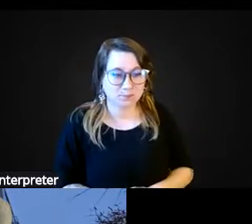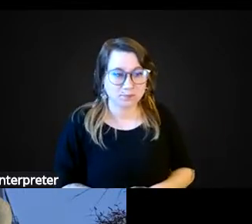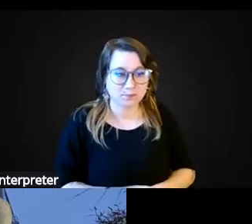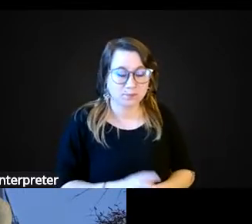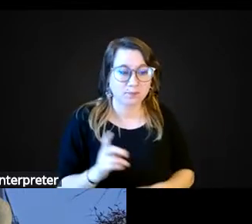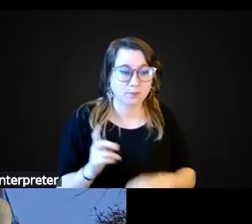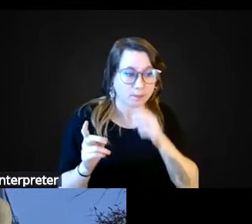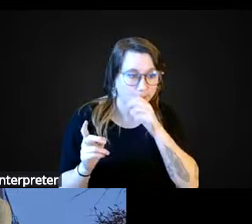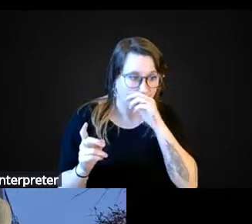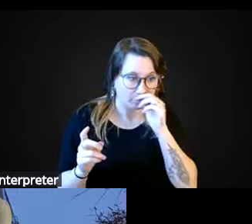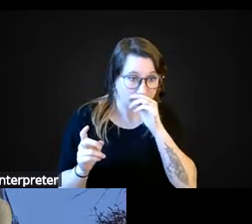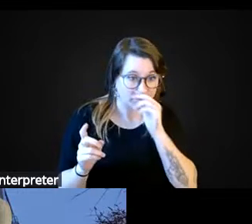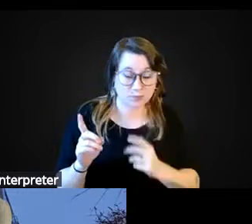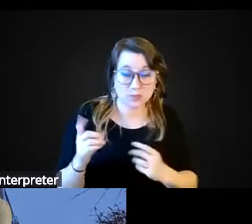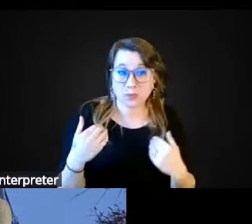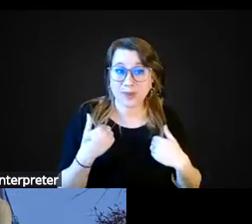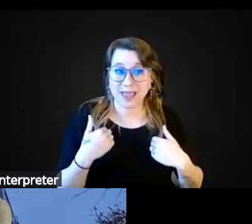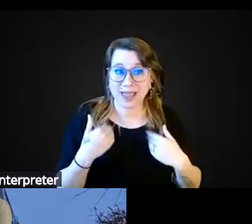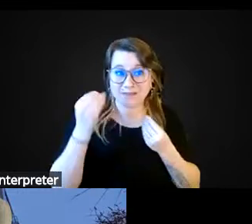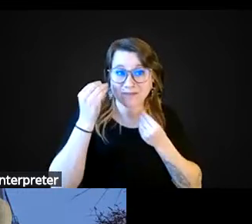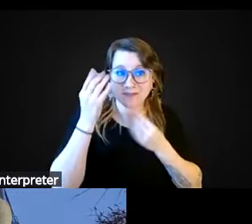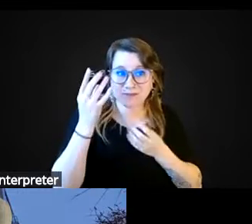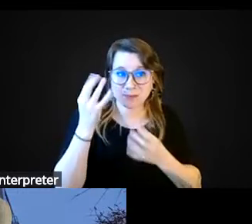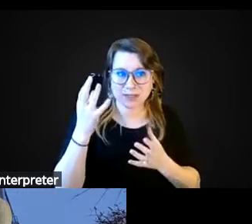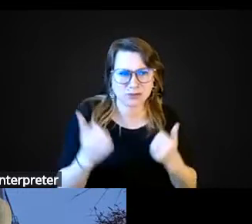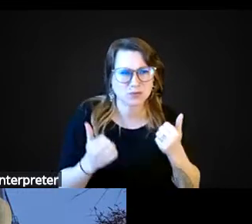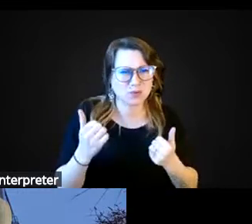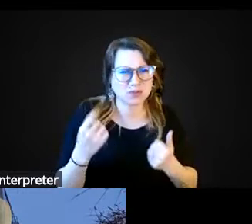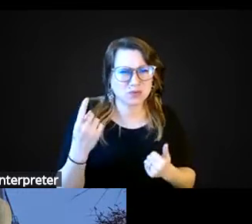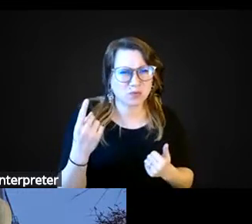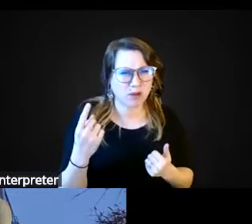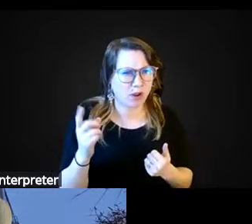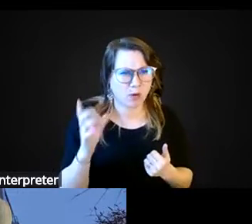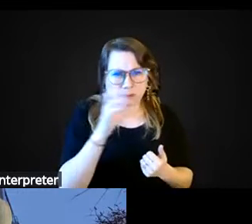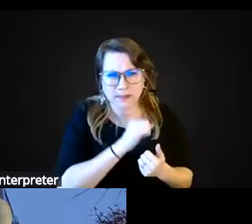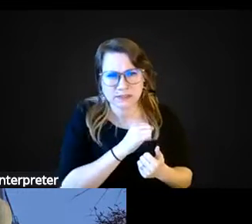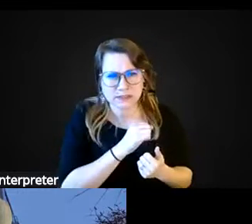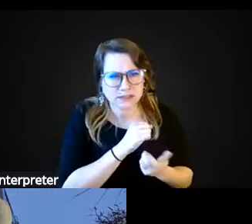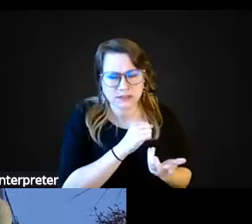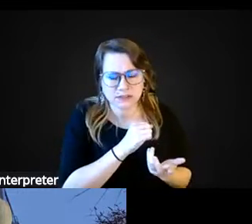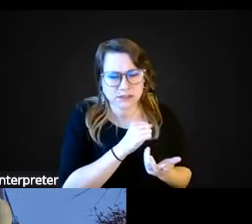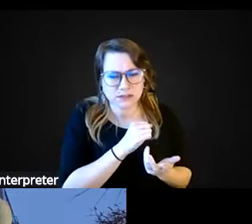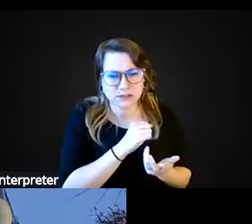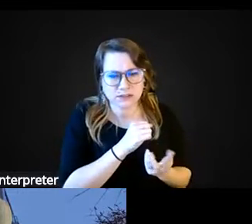have information on one of them? Which one's the one we have information on, or are we missing?